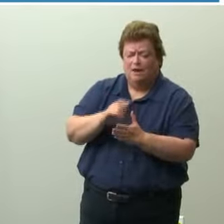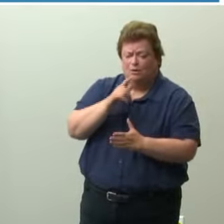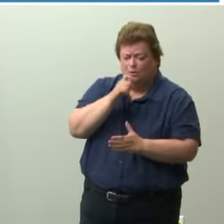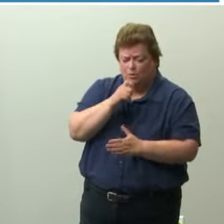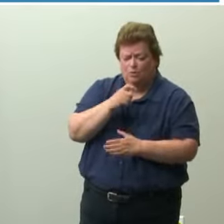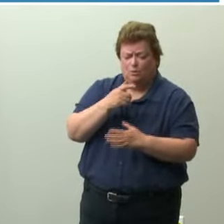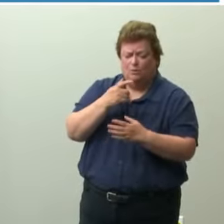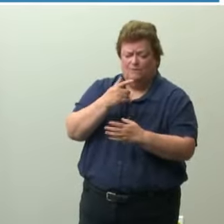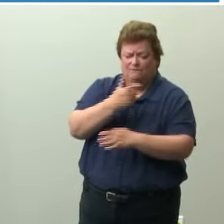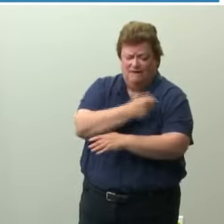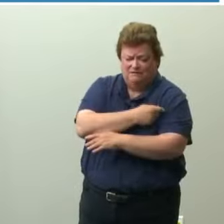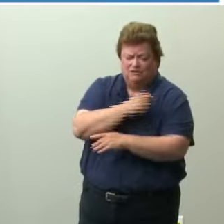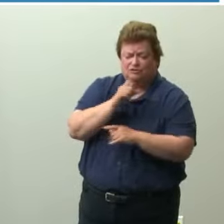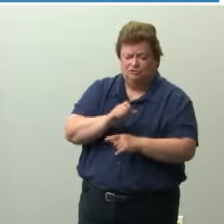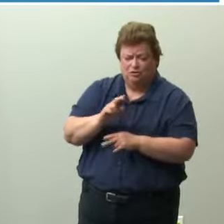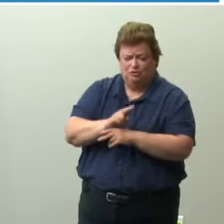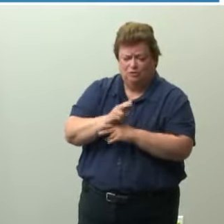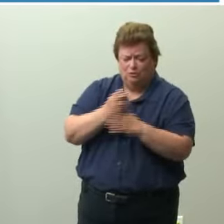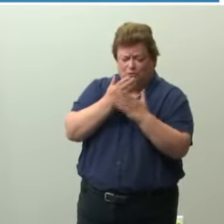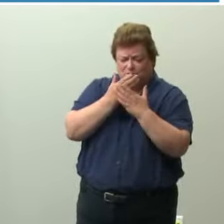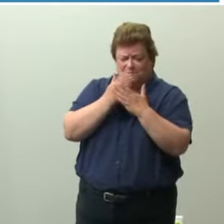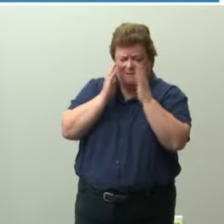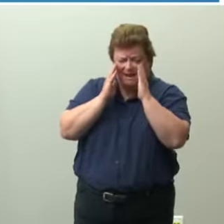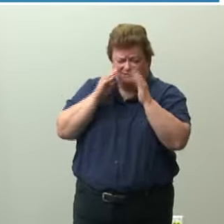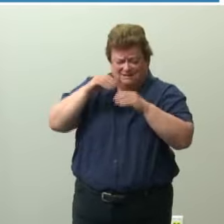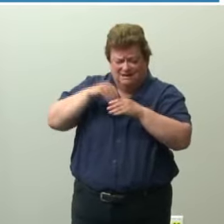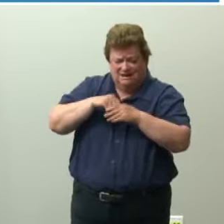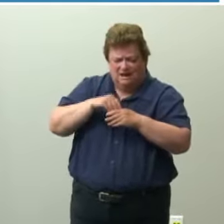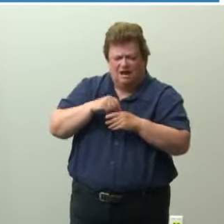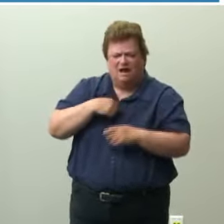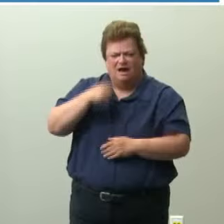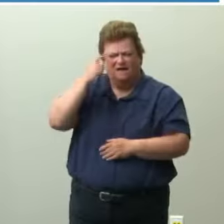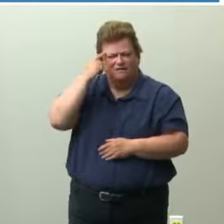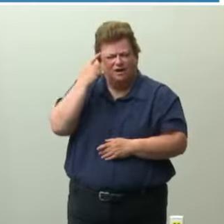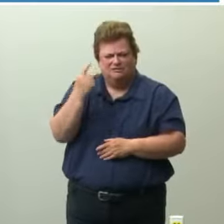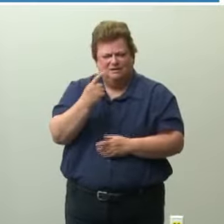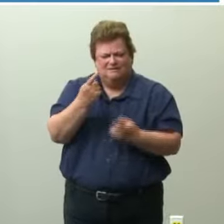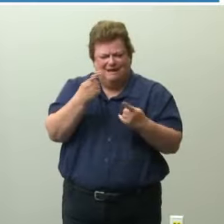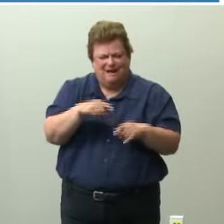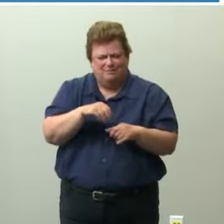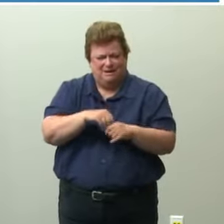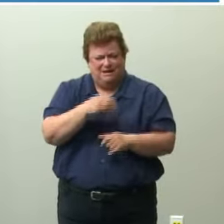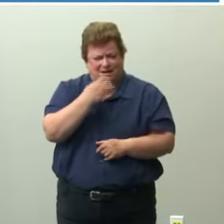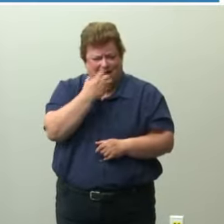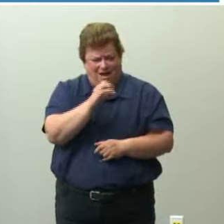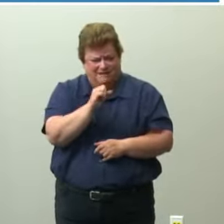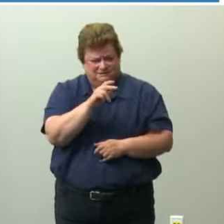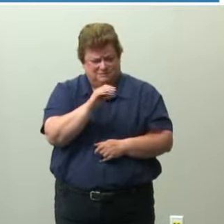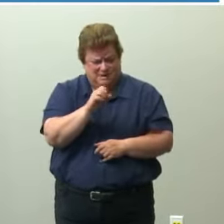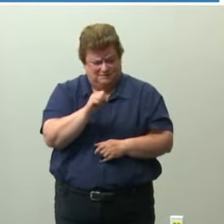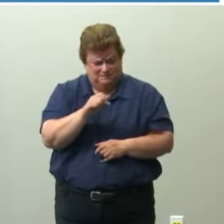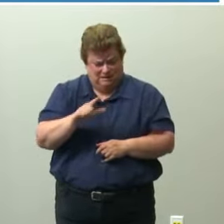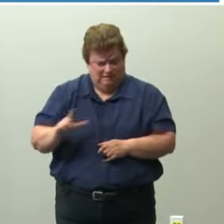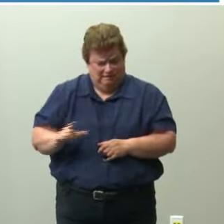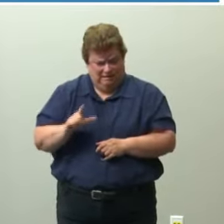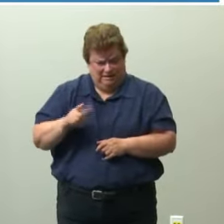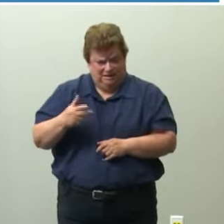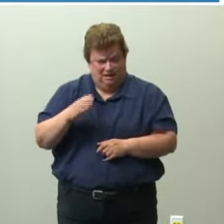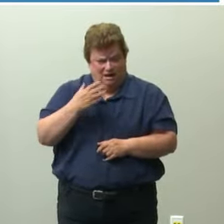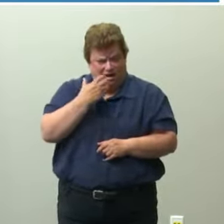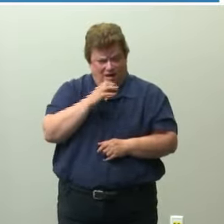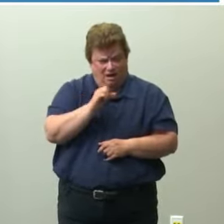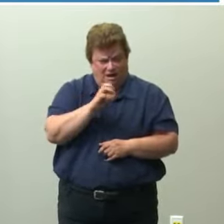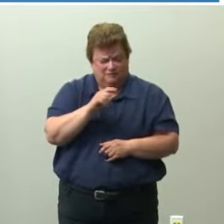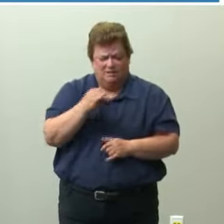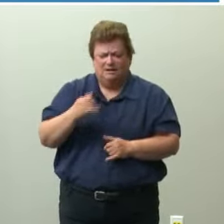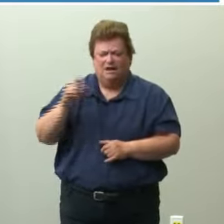masks indoors. I thought that was supposed to be just in hotspots. Are we a hotspot? And also, the governor is